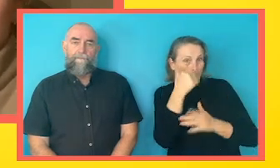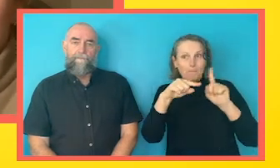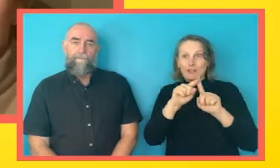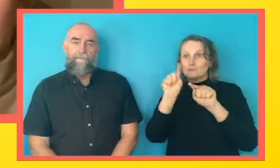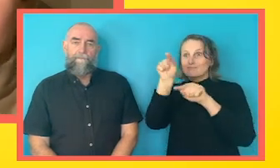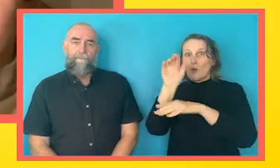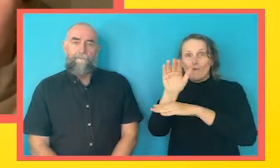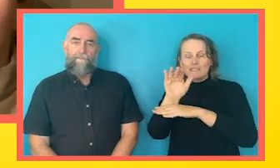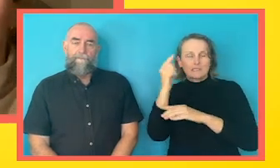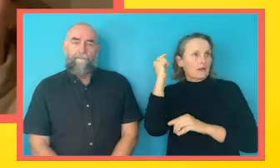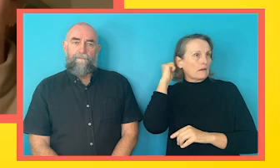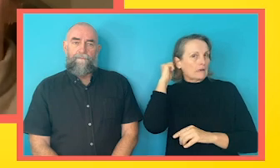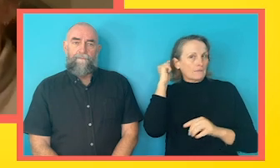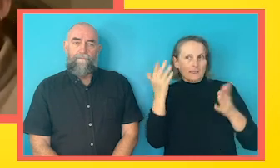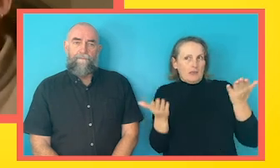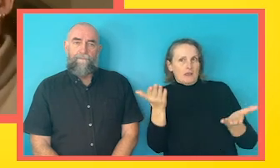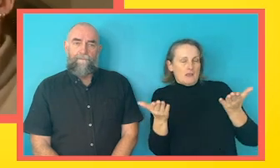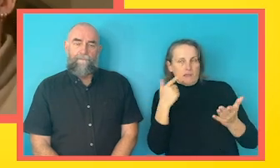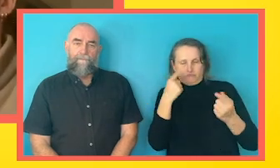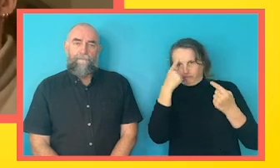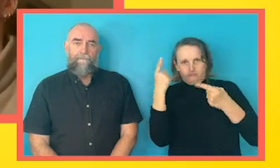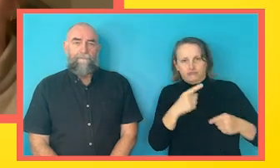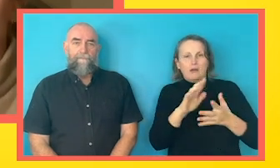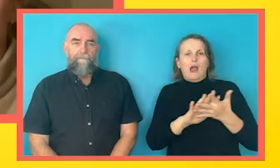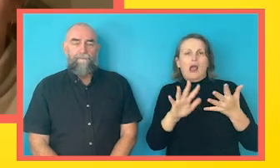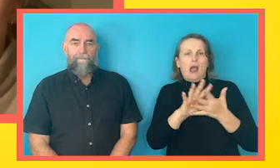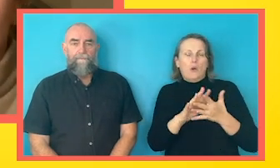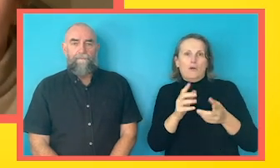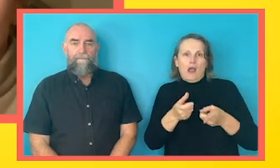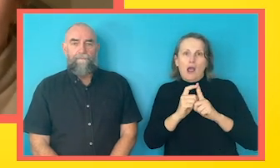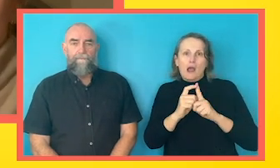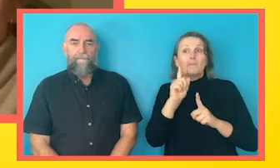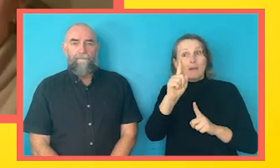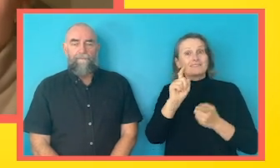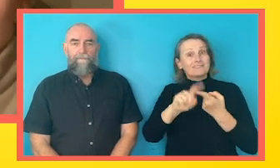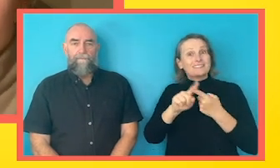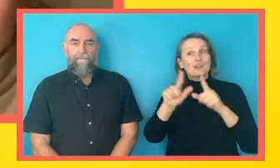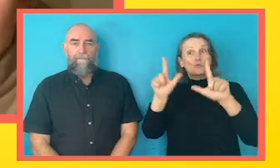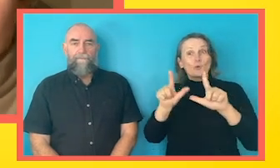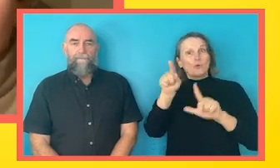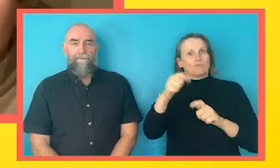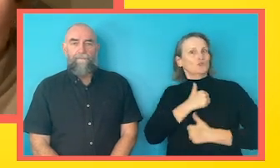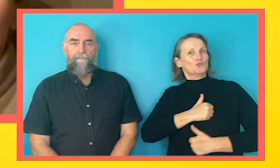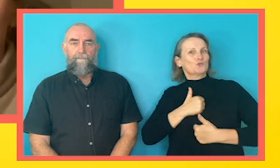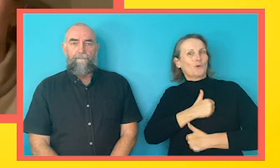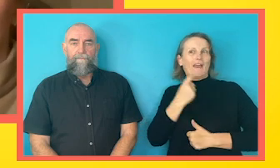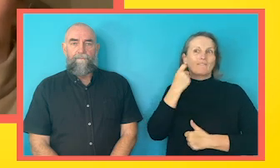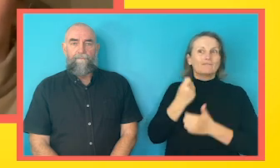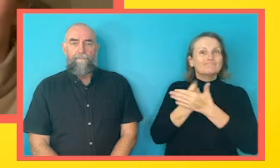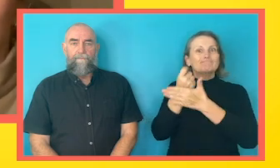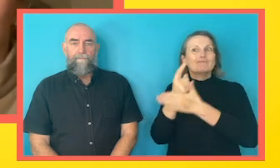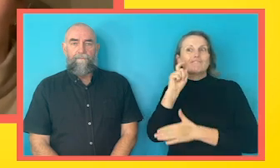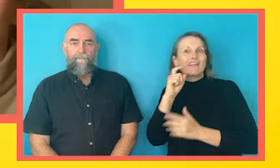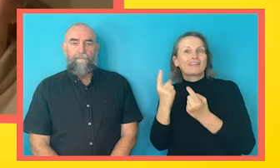So I always had that in the back of my mind. But there was also a lot to enjoy. There was a lot of fun things going on. So I